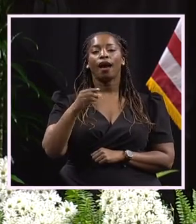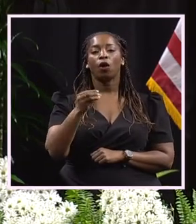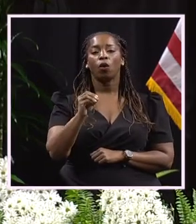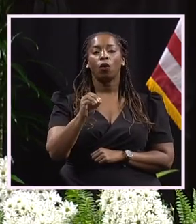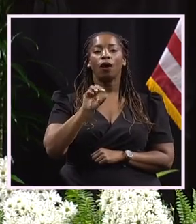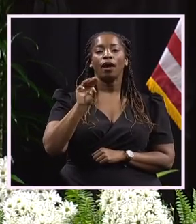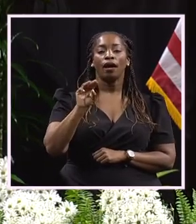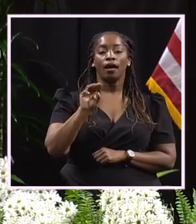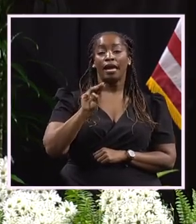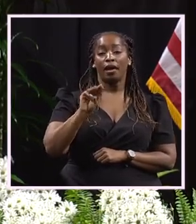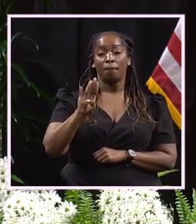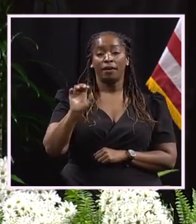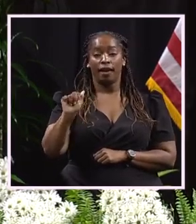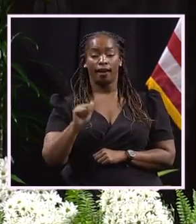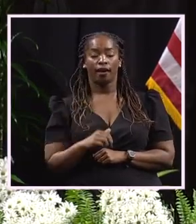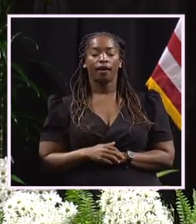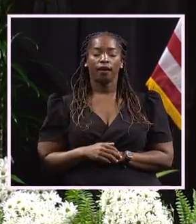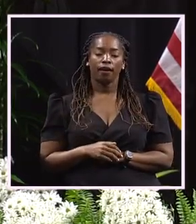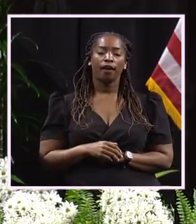Michael Christian Castillo.